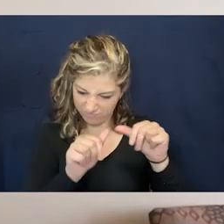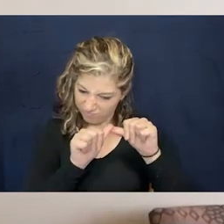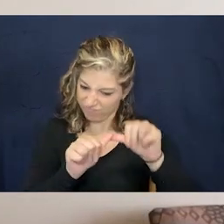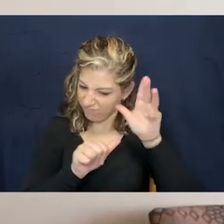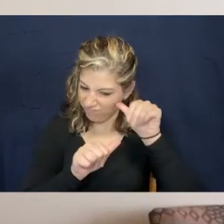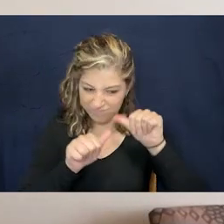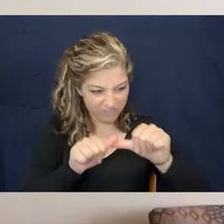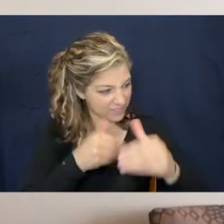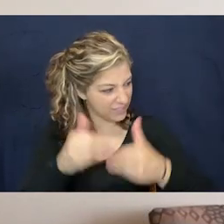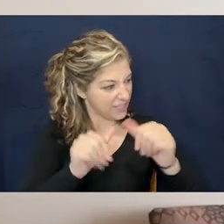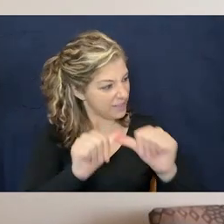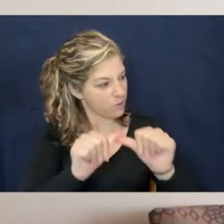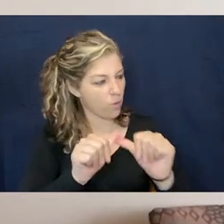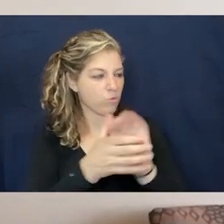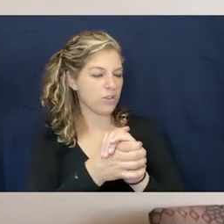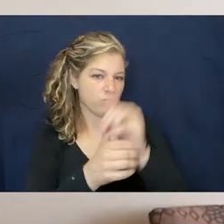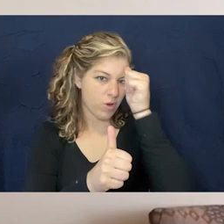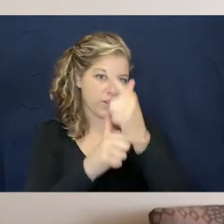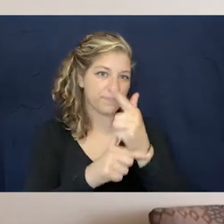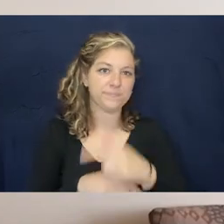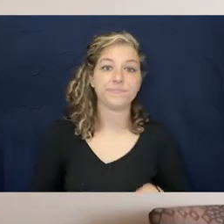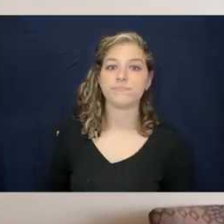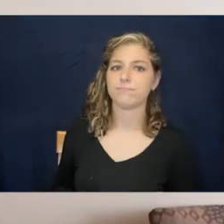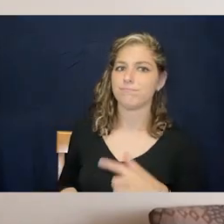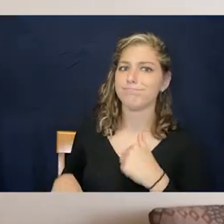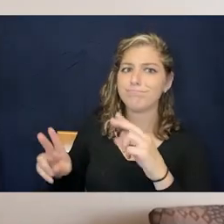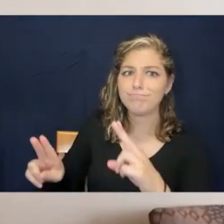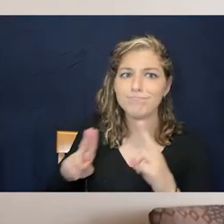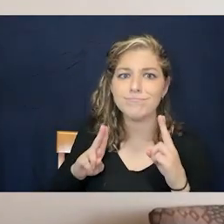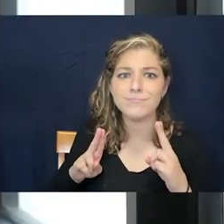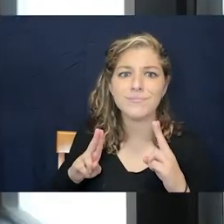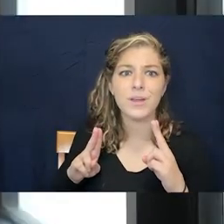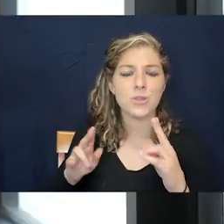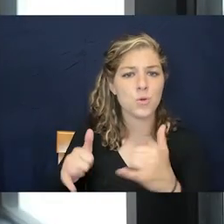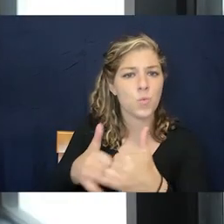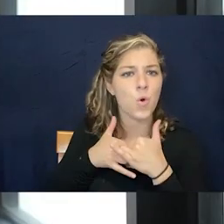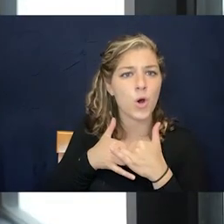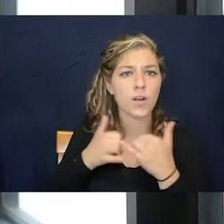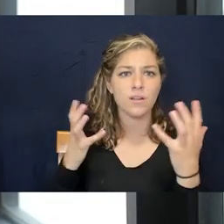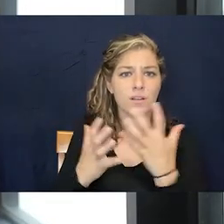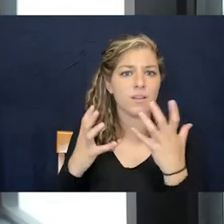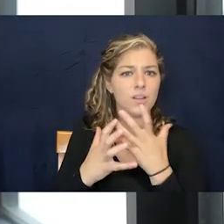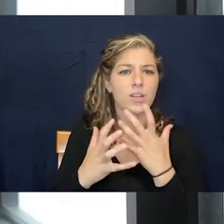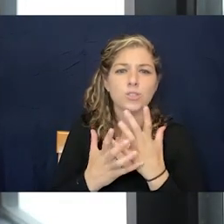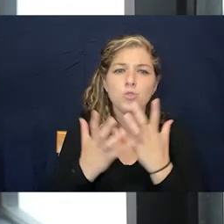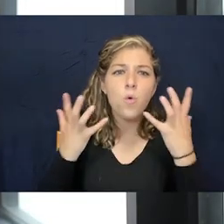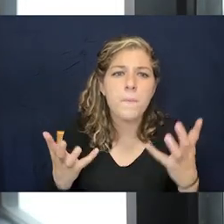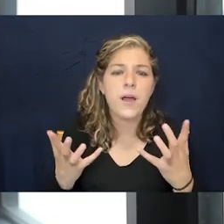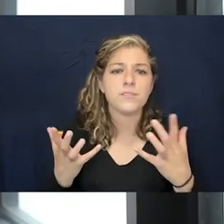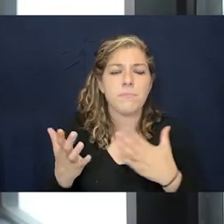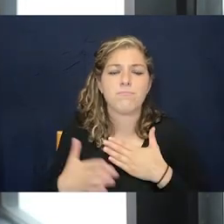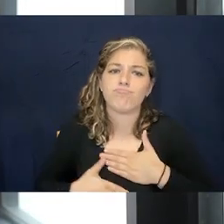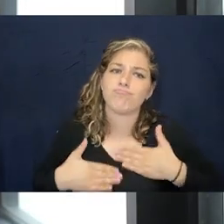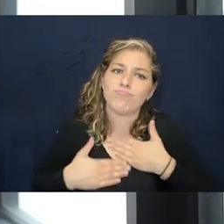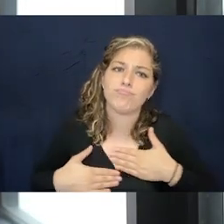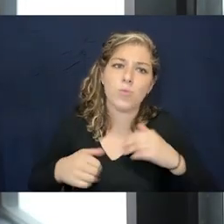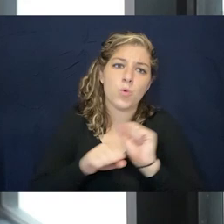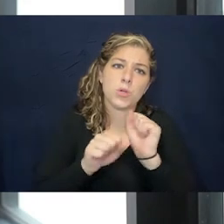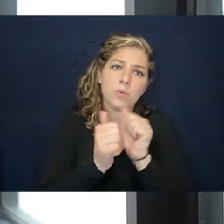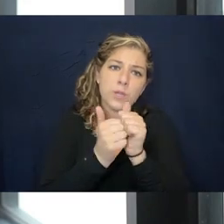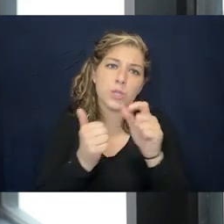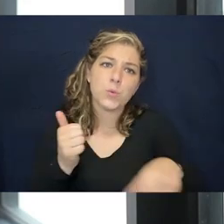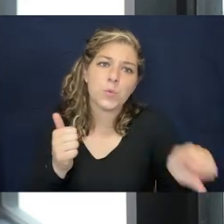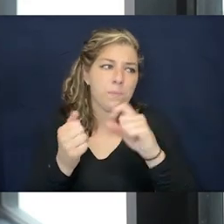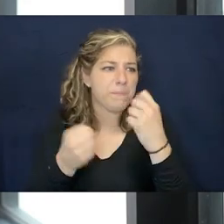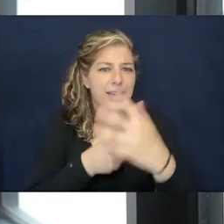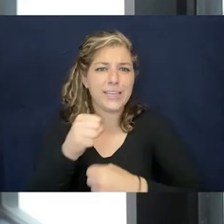Change Award change you. Stay the course. Congratulations, brother. I'm blown away by the award. It's been